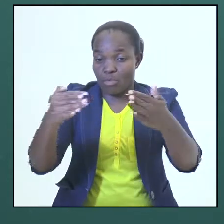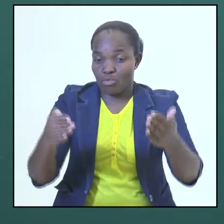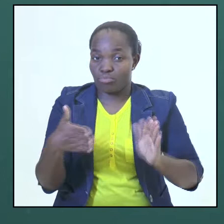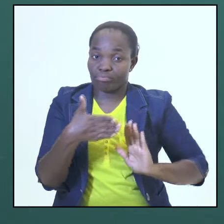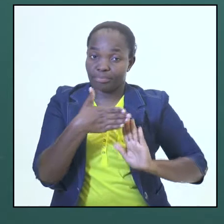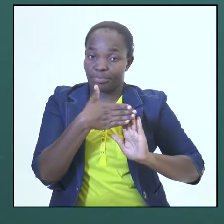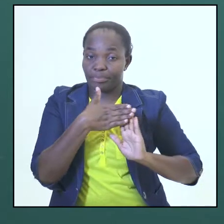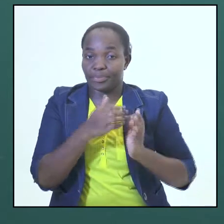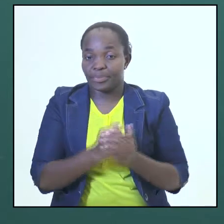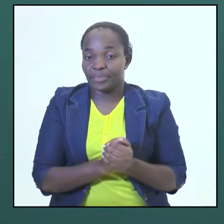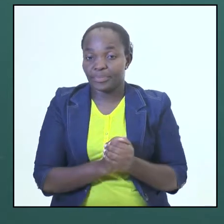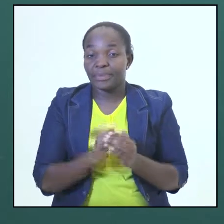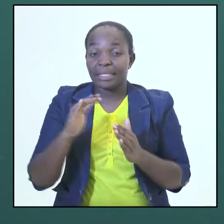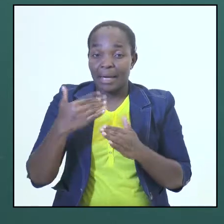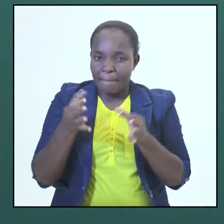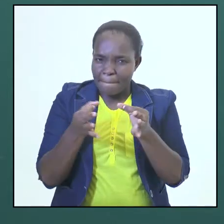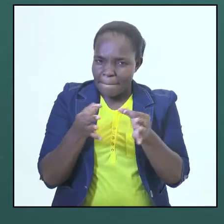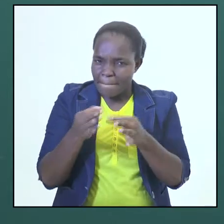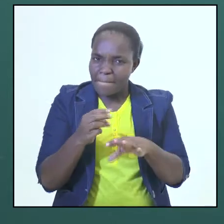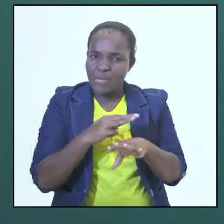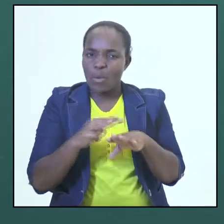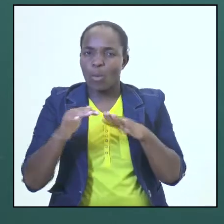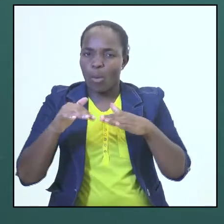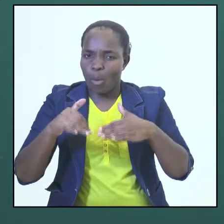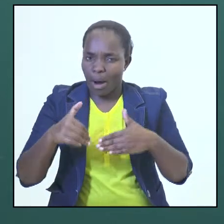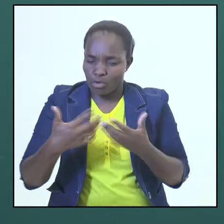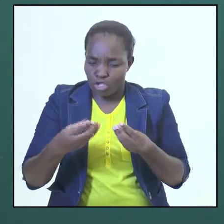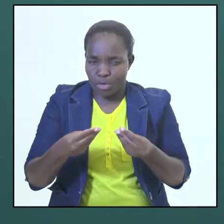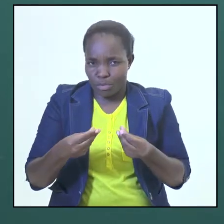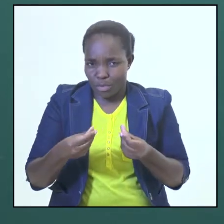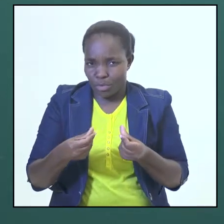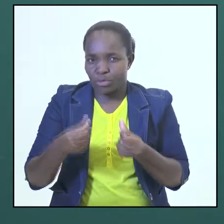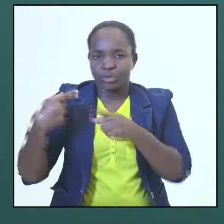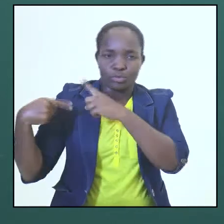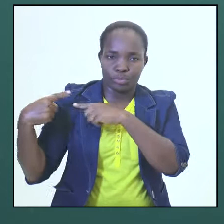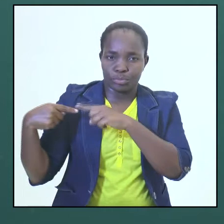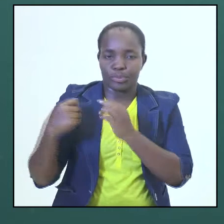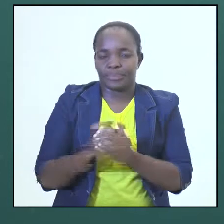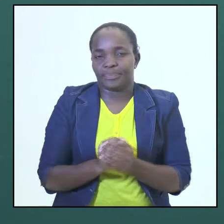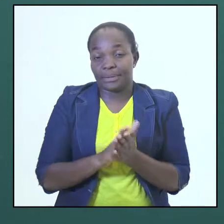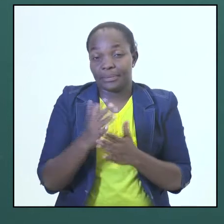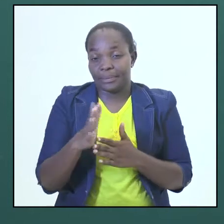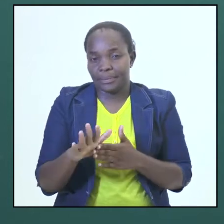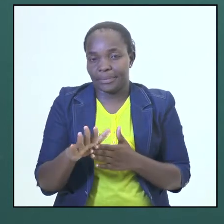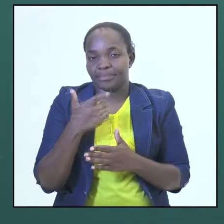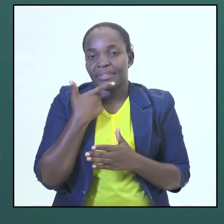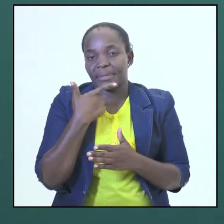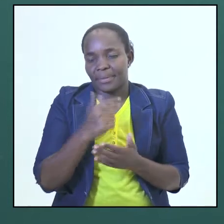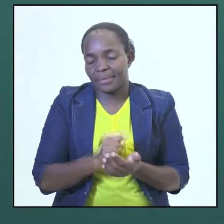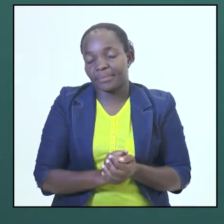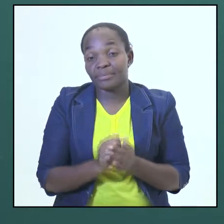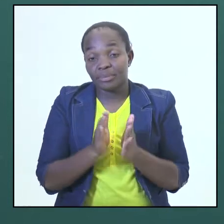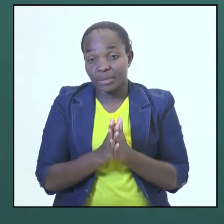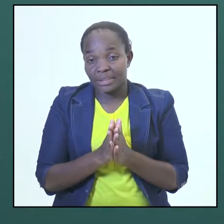And describe the principle of recycling materials and water. Thank you for joining us, and